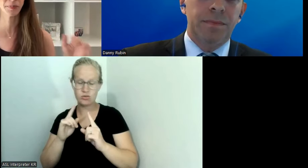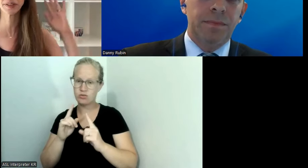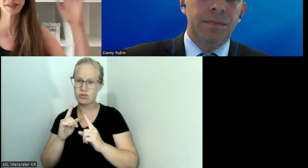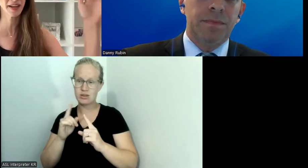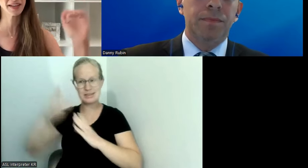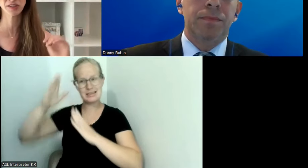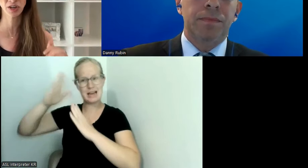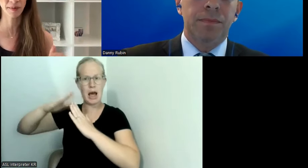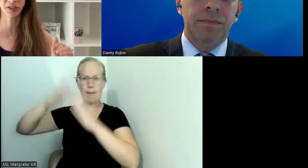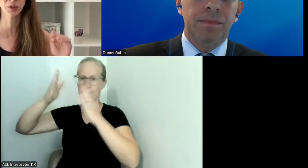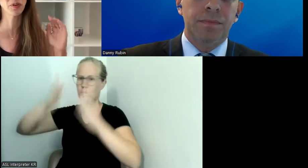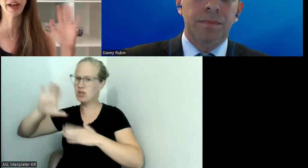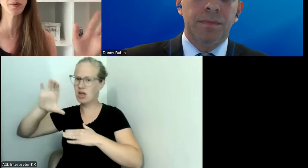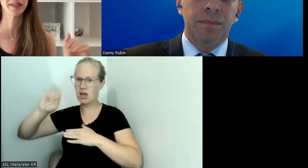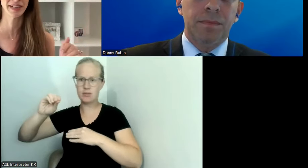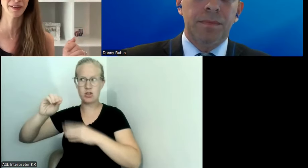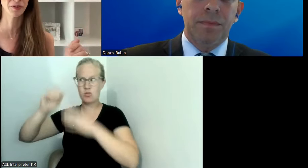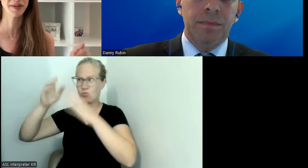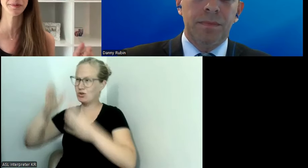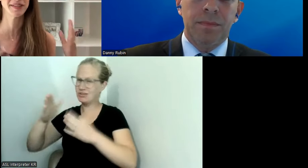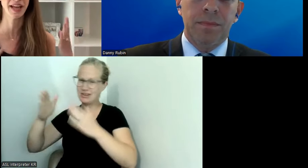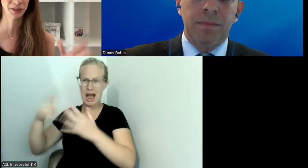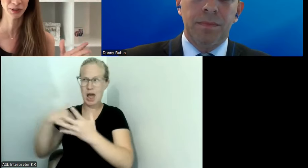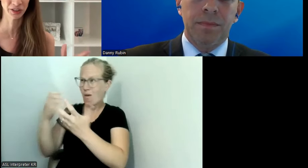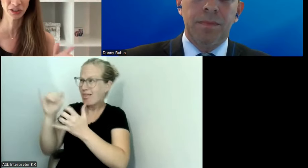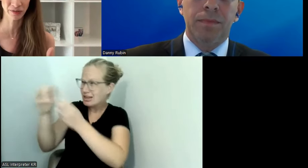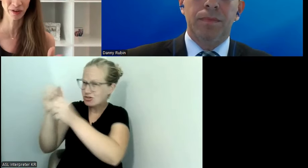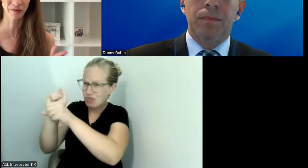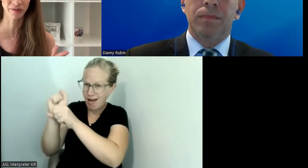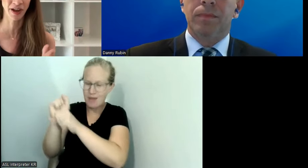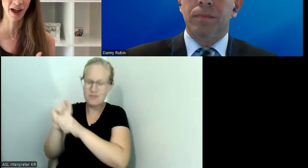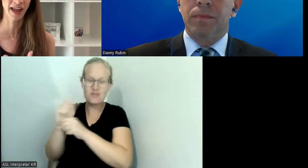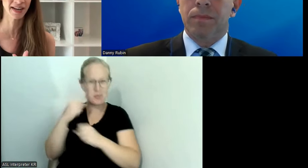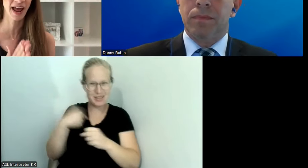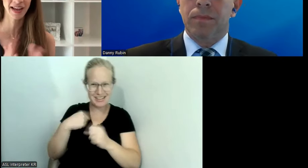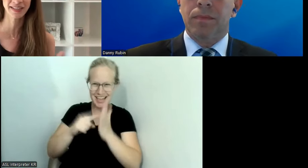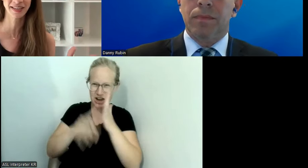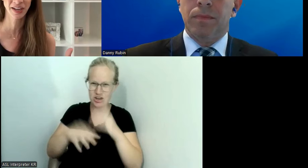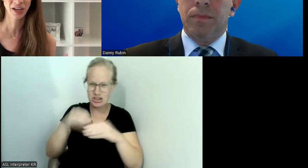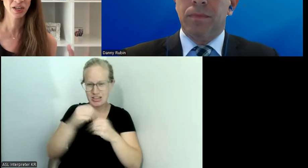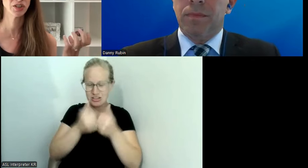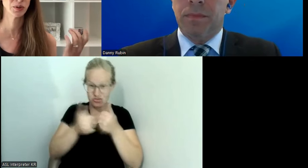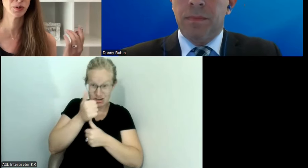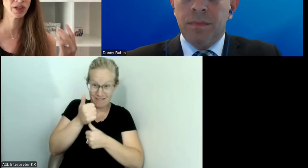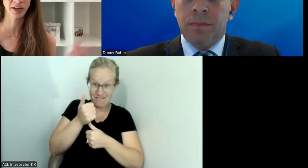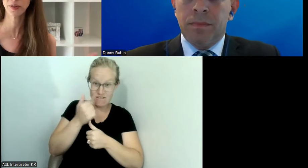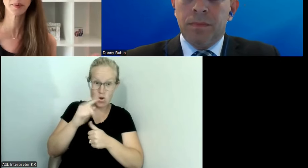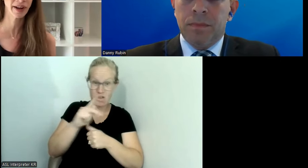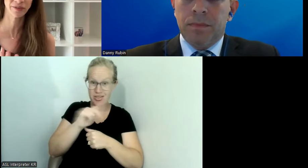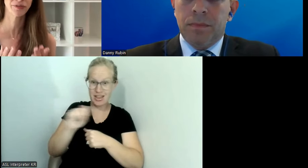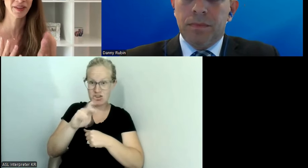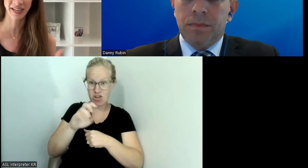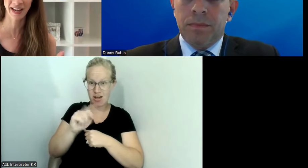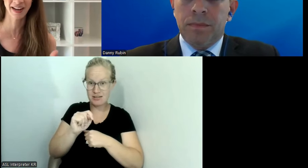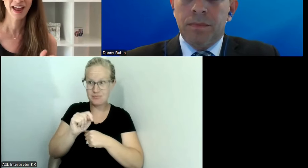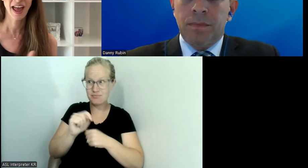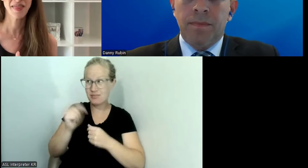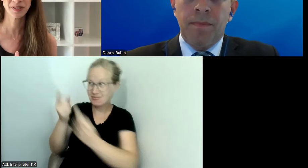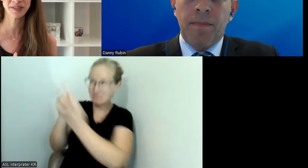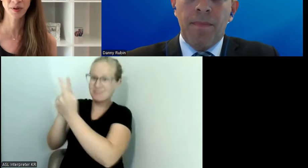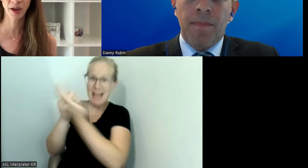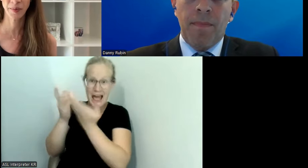the company, the person that has a job that you'd like one day, for me, it was the editor in chief of the knot and ask to shadow them around for the